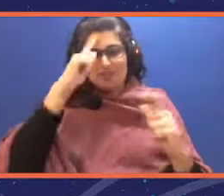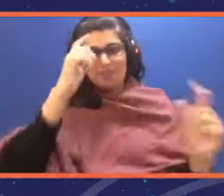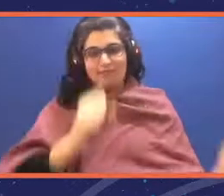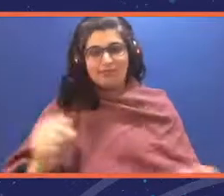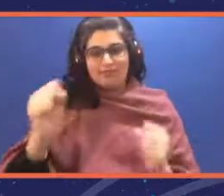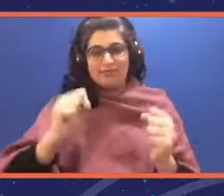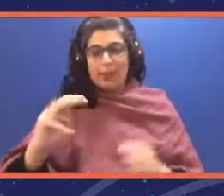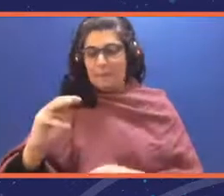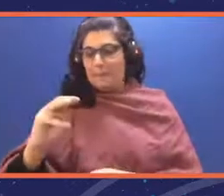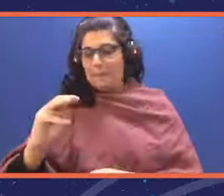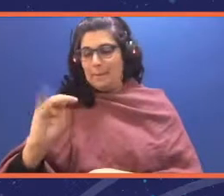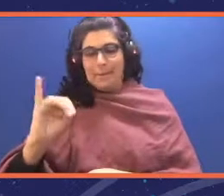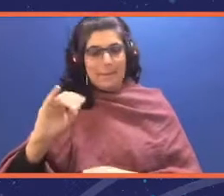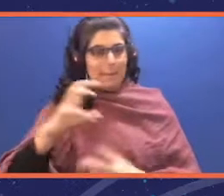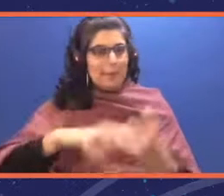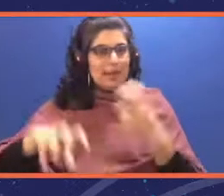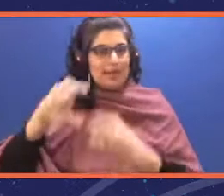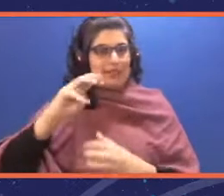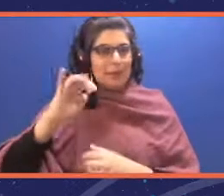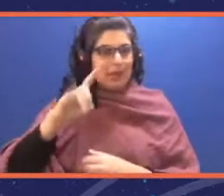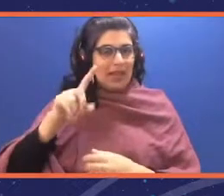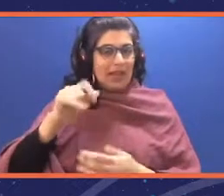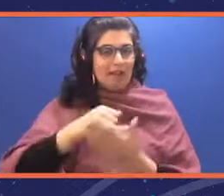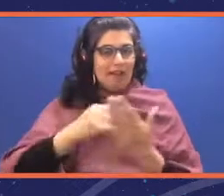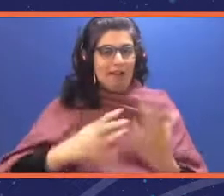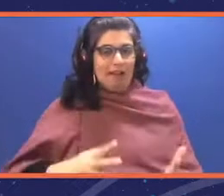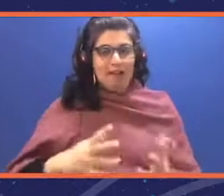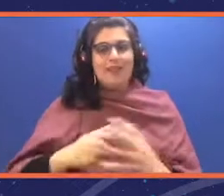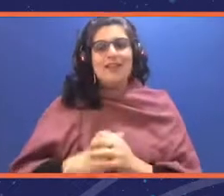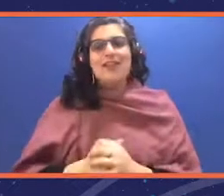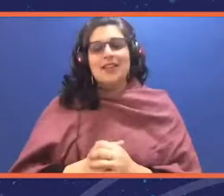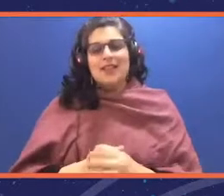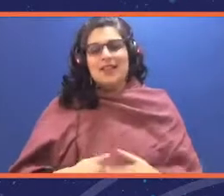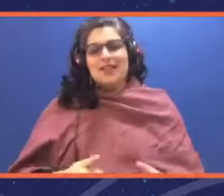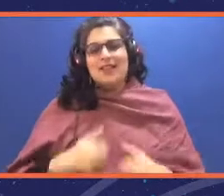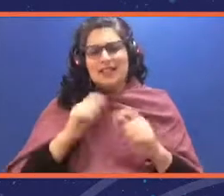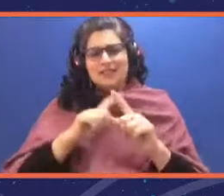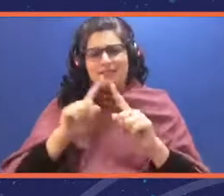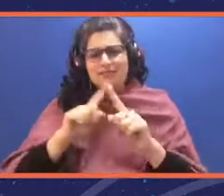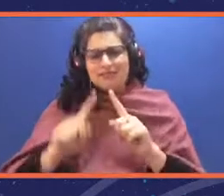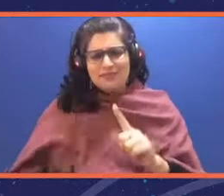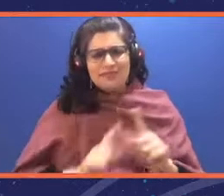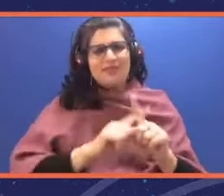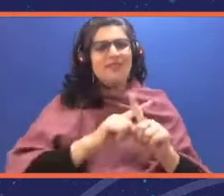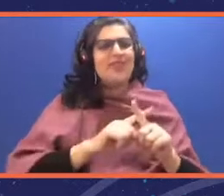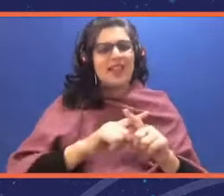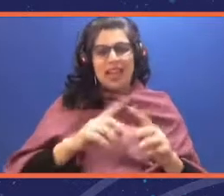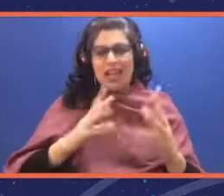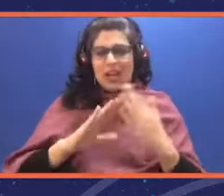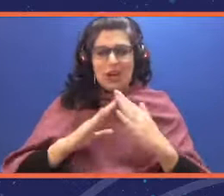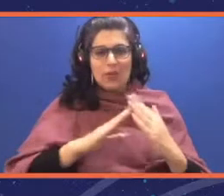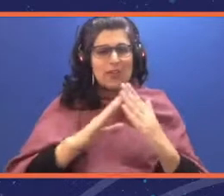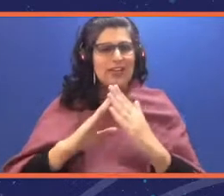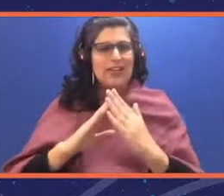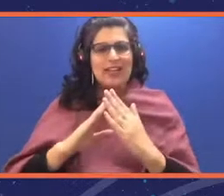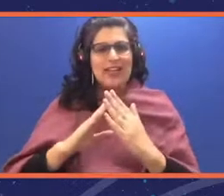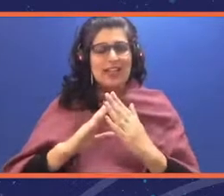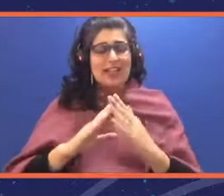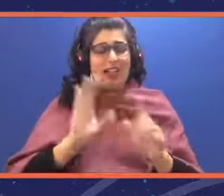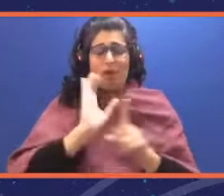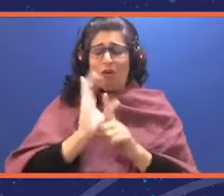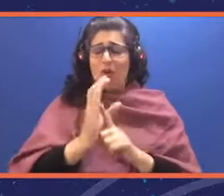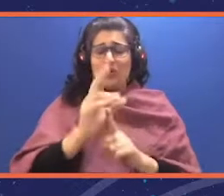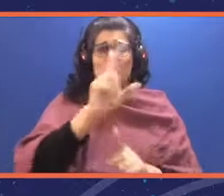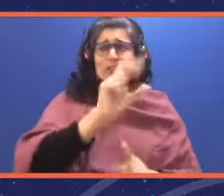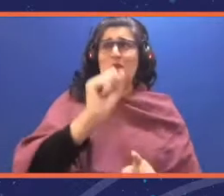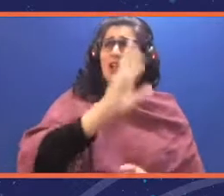queerdo storyteller. She works and often lives within various communities and cultures across what we call the United States, helping to make stories